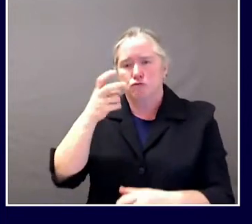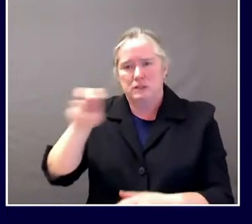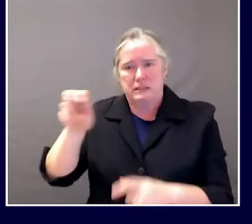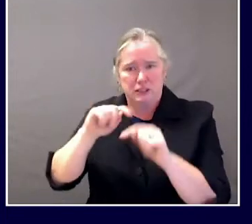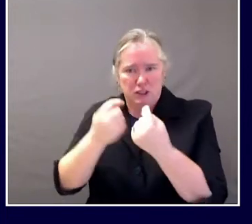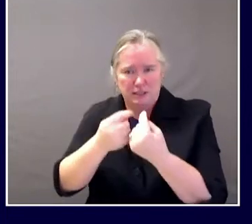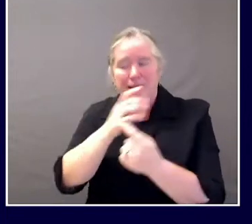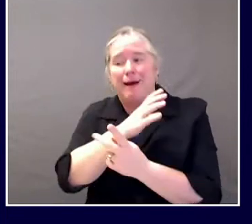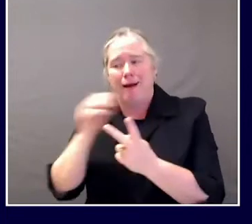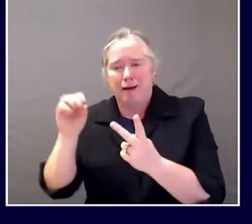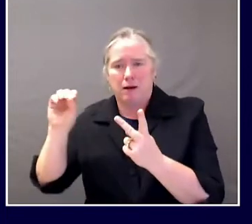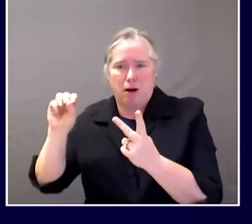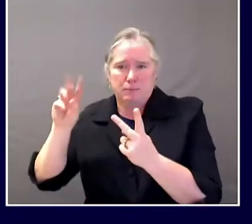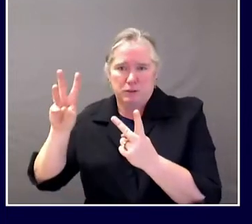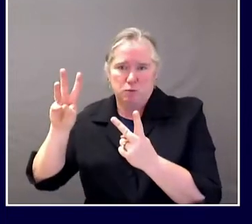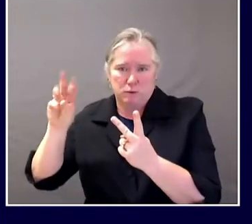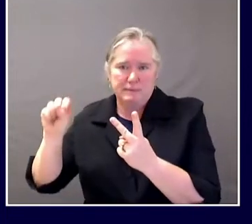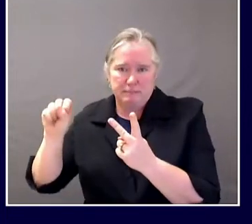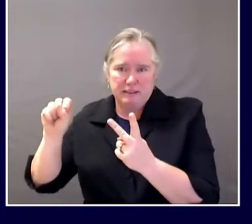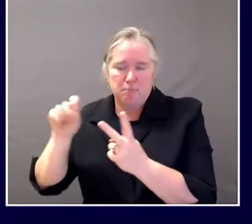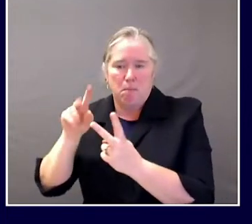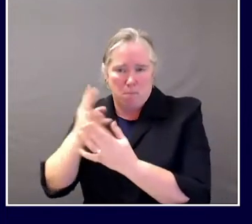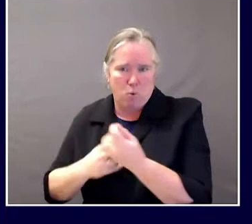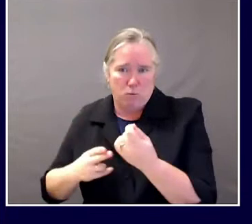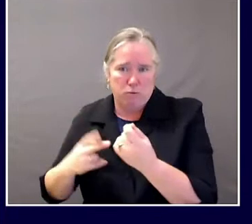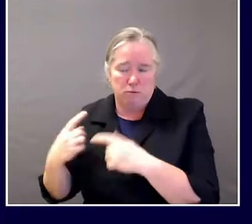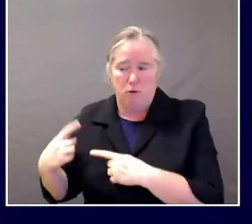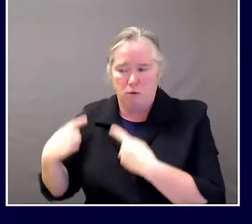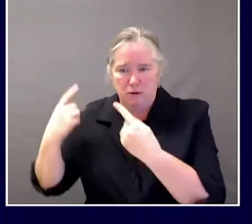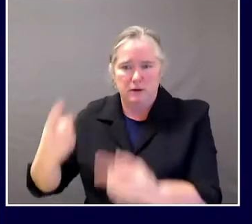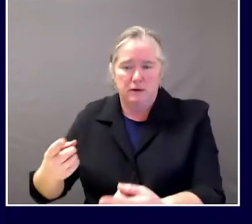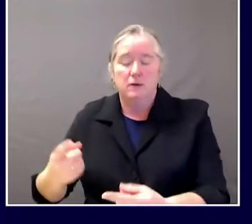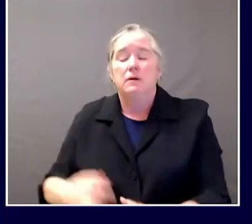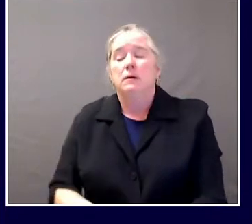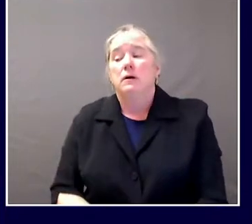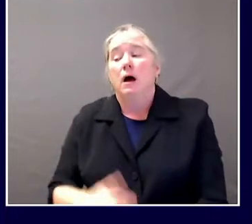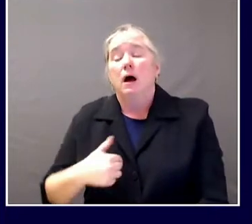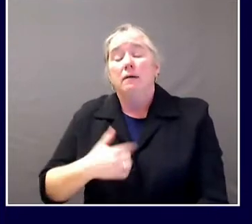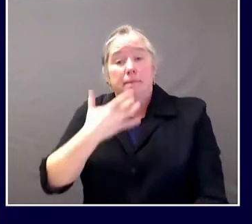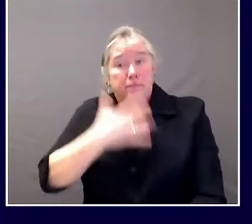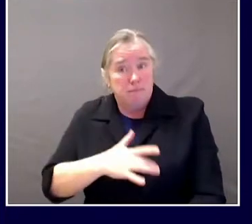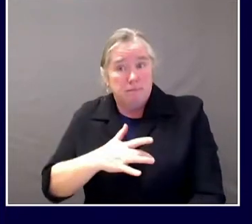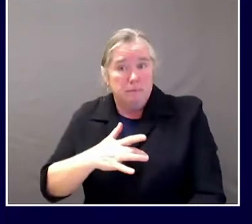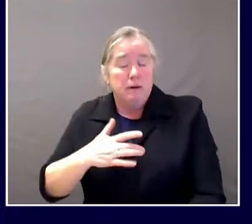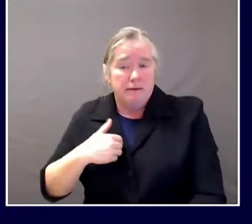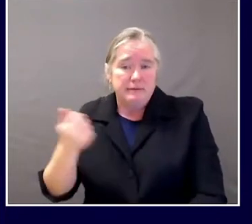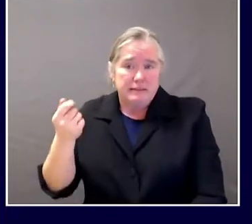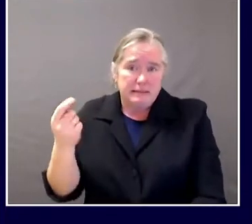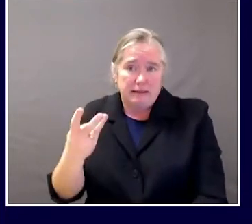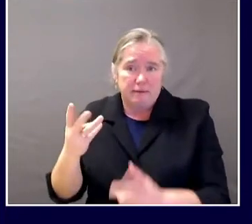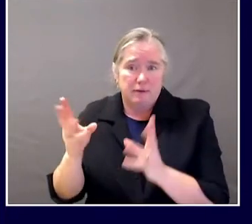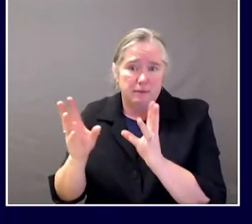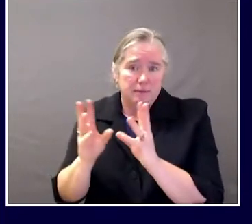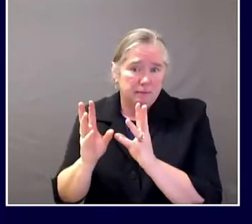throughout the process. I have had the privilege of having numerous meetings with